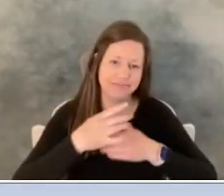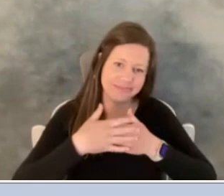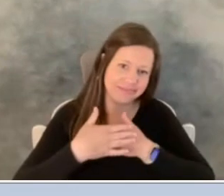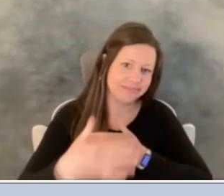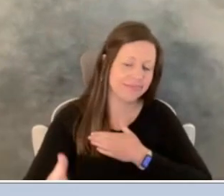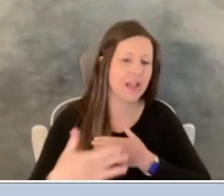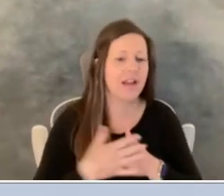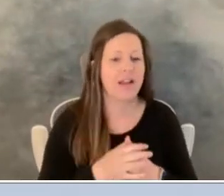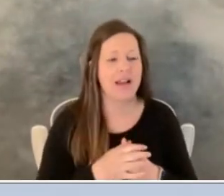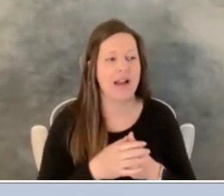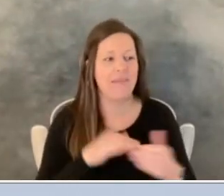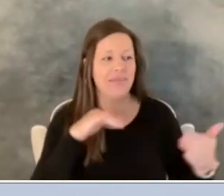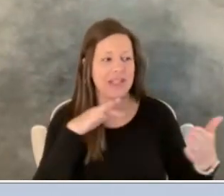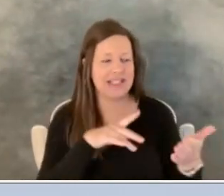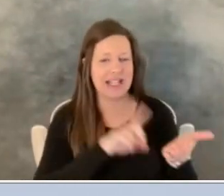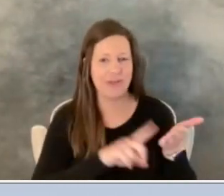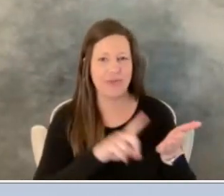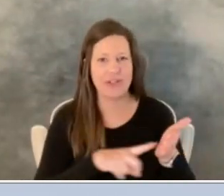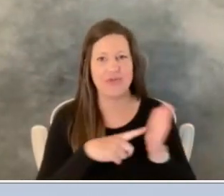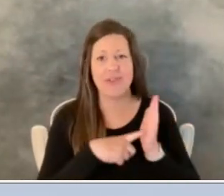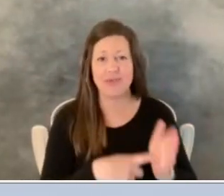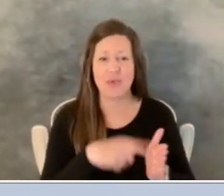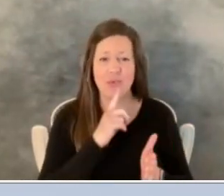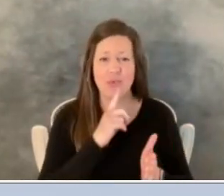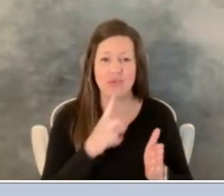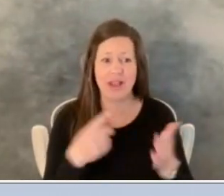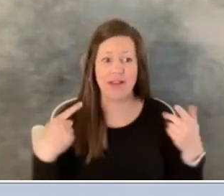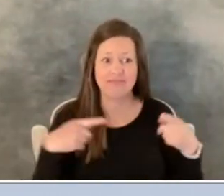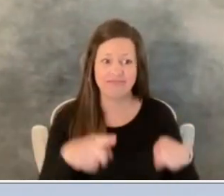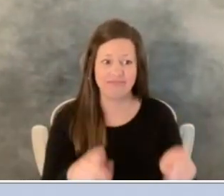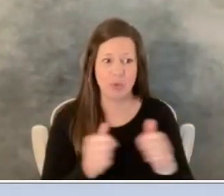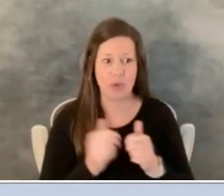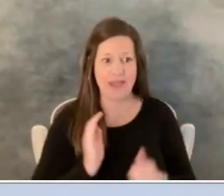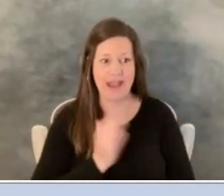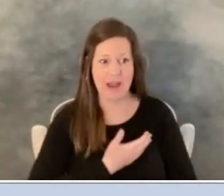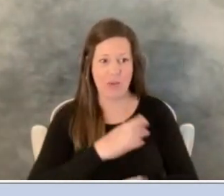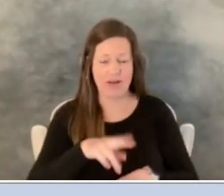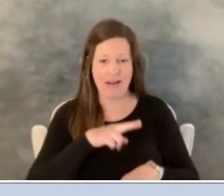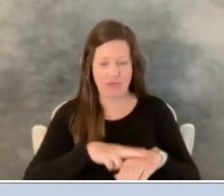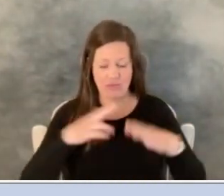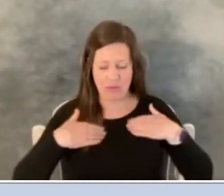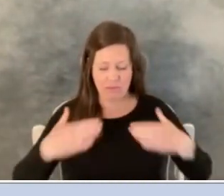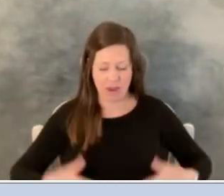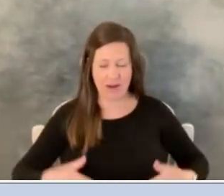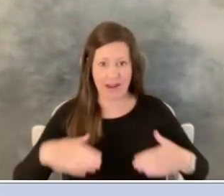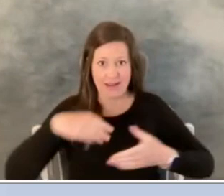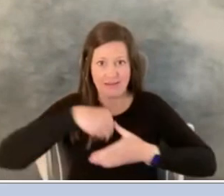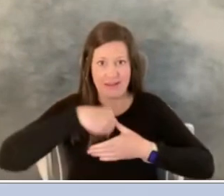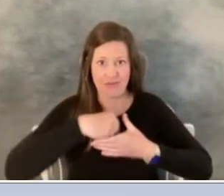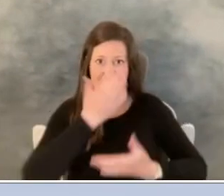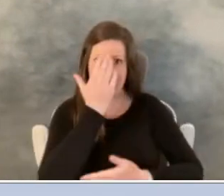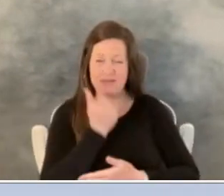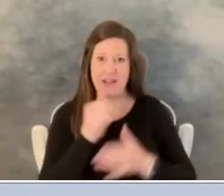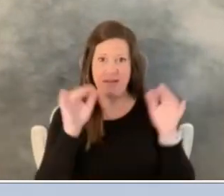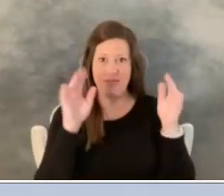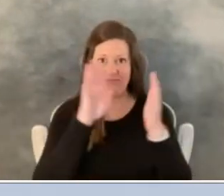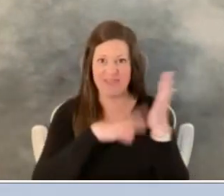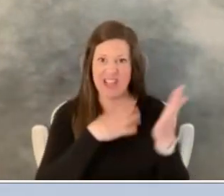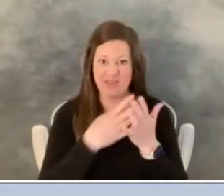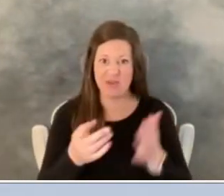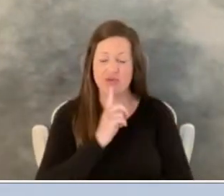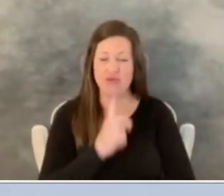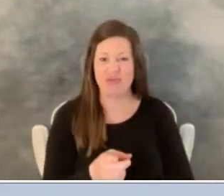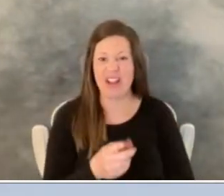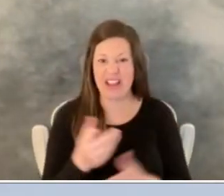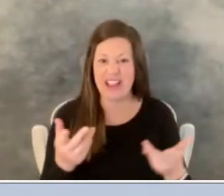shown that it aligns a lot better with our natural circadian rhythm. And so there is data behind keeping the permanent standard